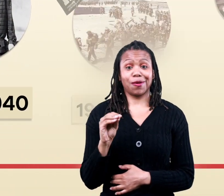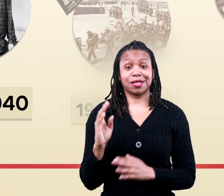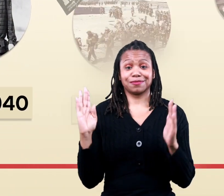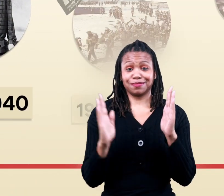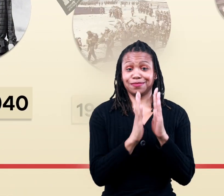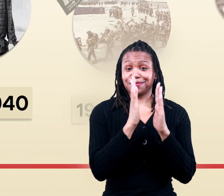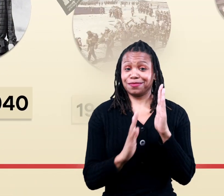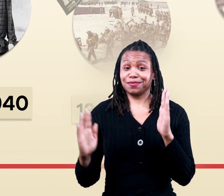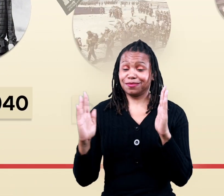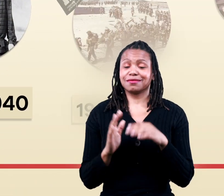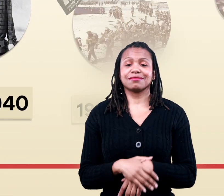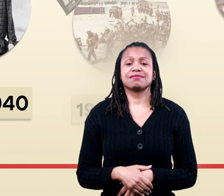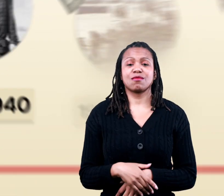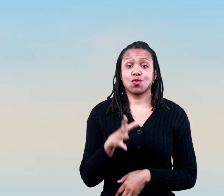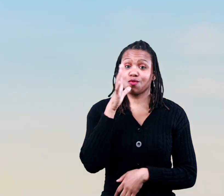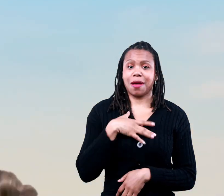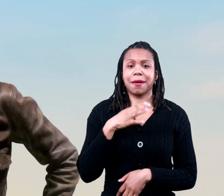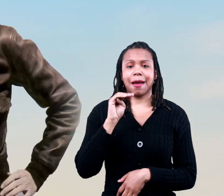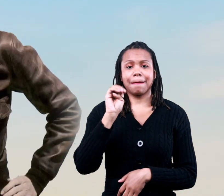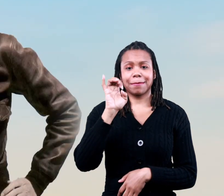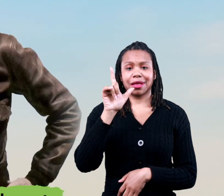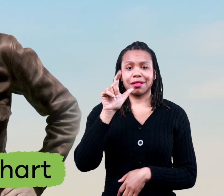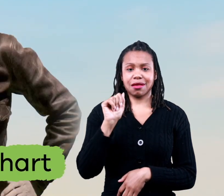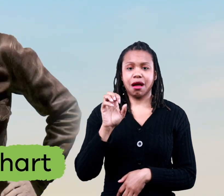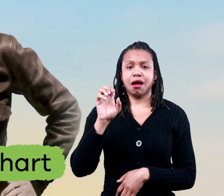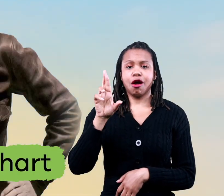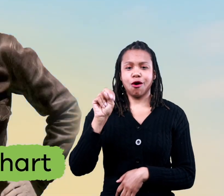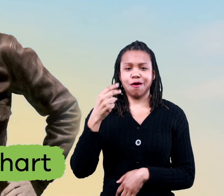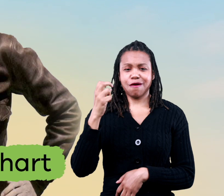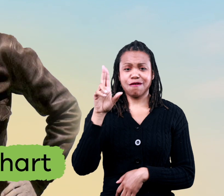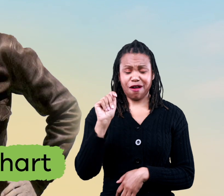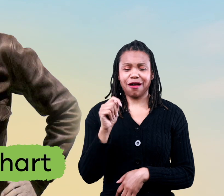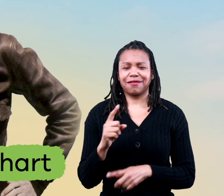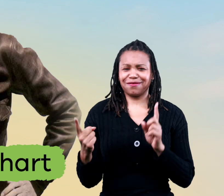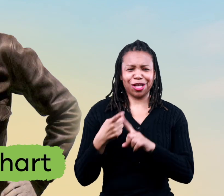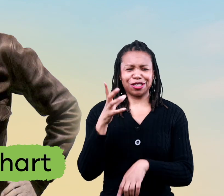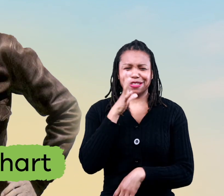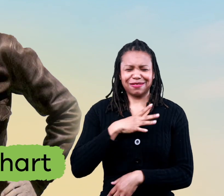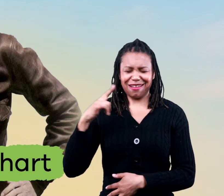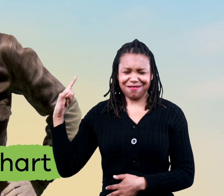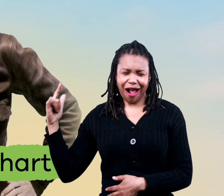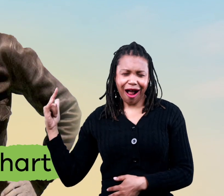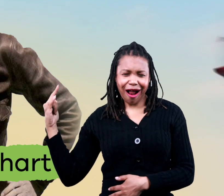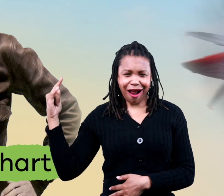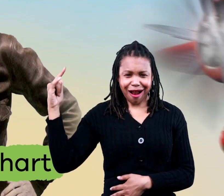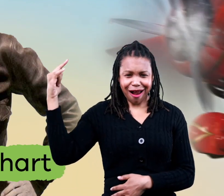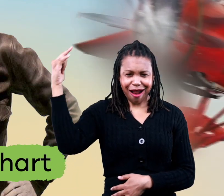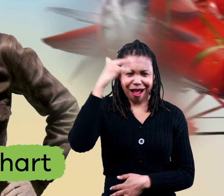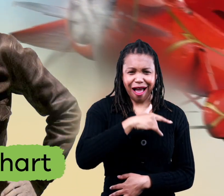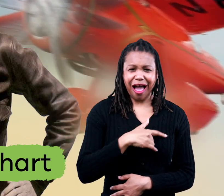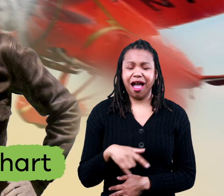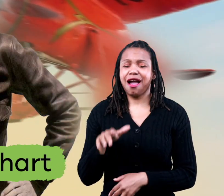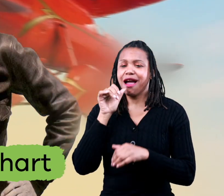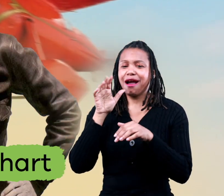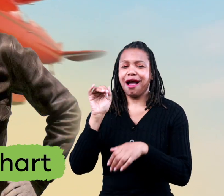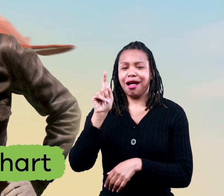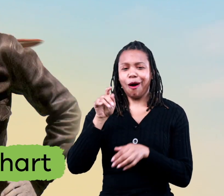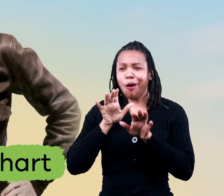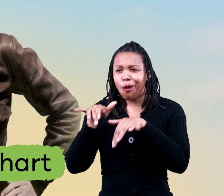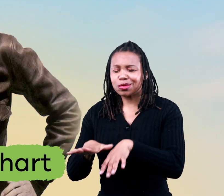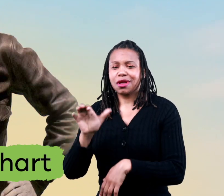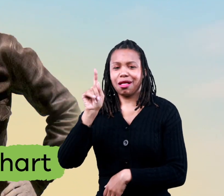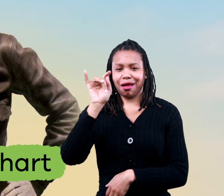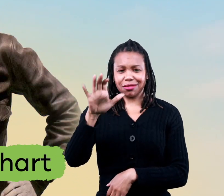1931 to 1940. Have you heard of Amelia Earhart? She was a pilot who was the first woman to